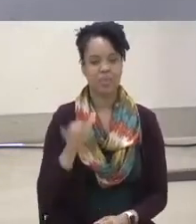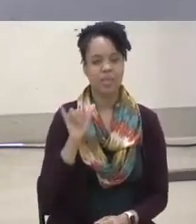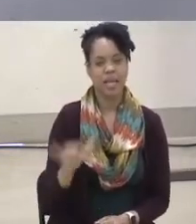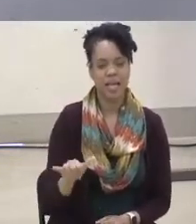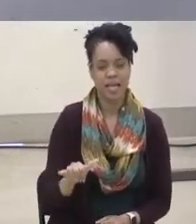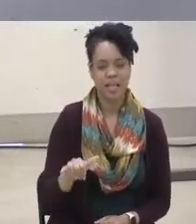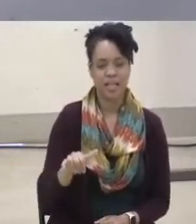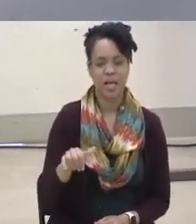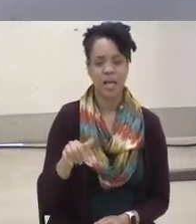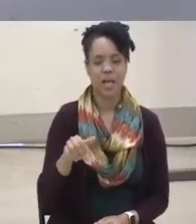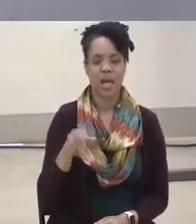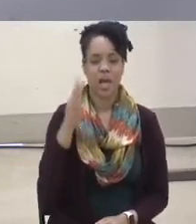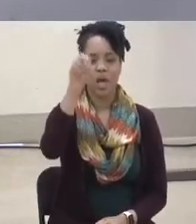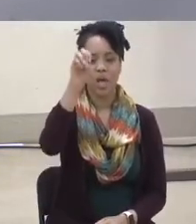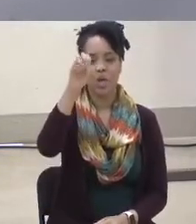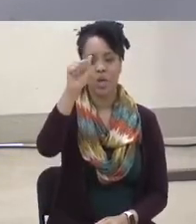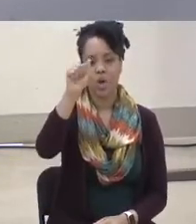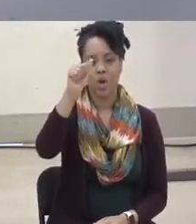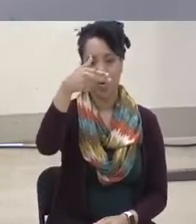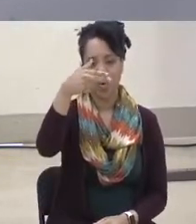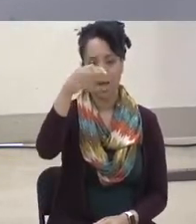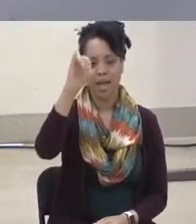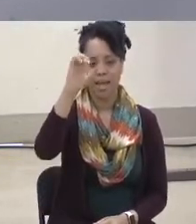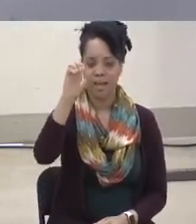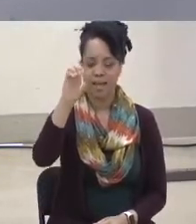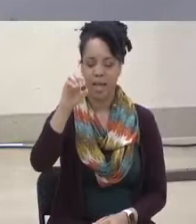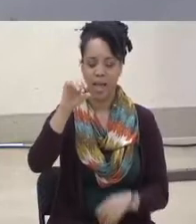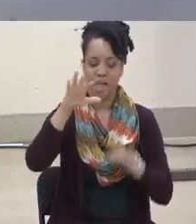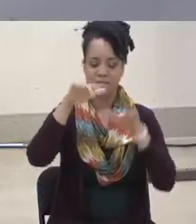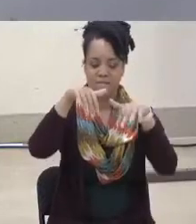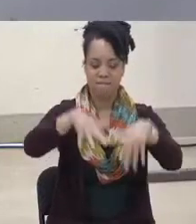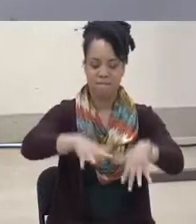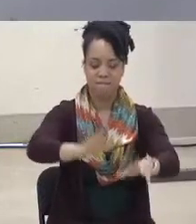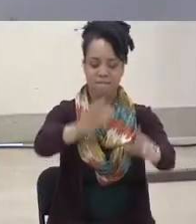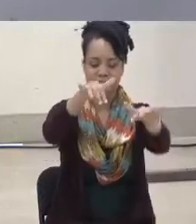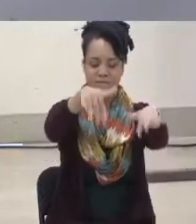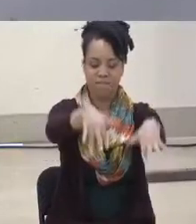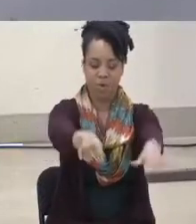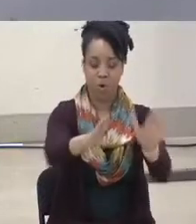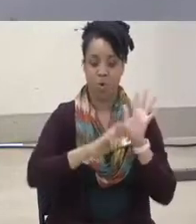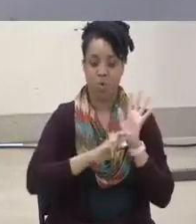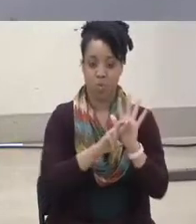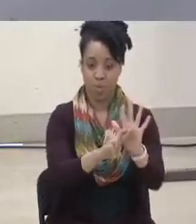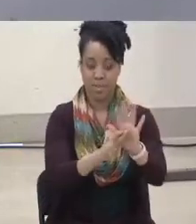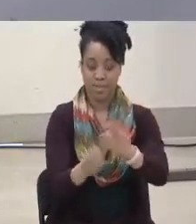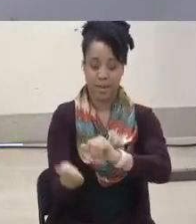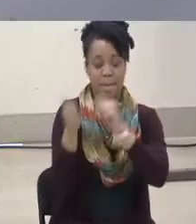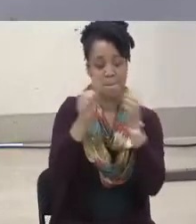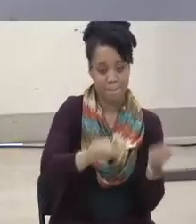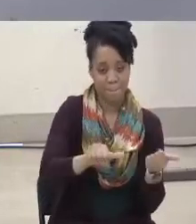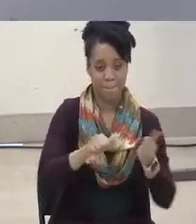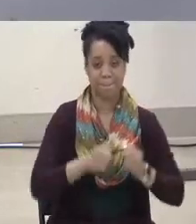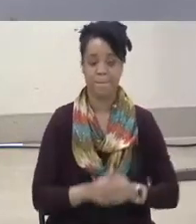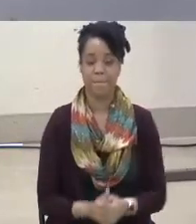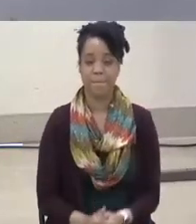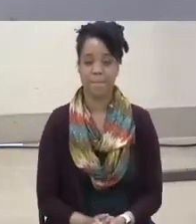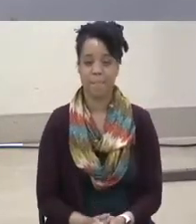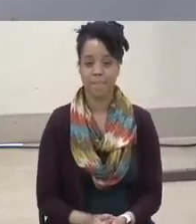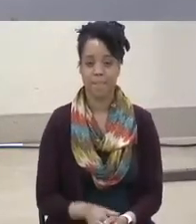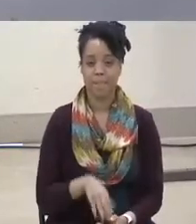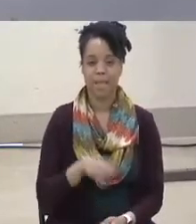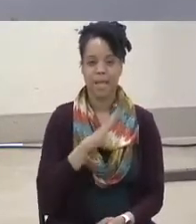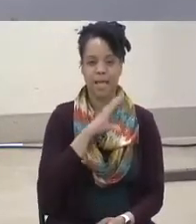Noahic flood, that represented baptism, Que el diluvio en Noé significa bautismo. that